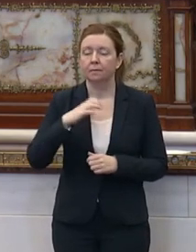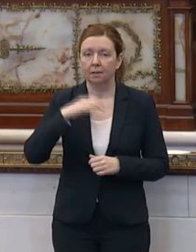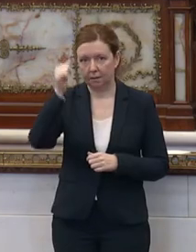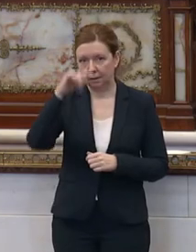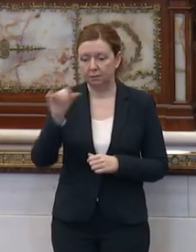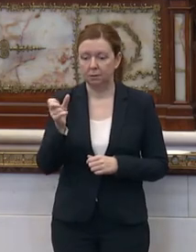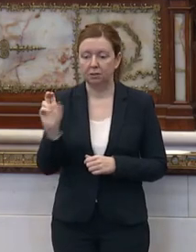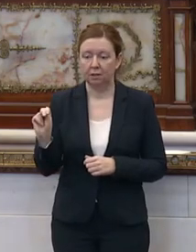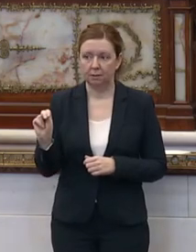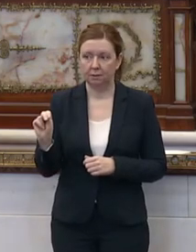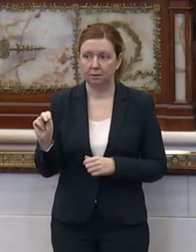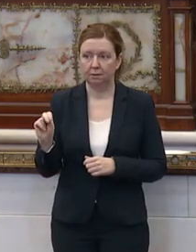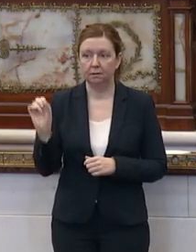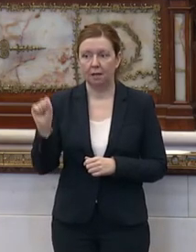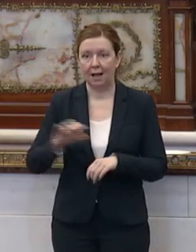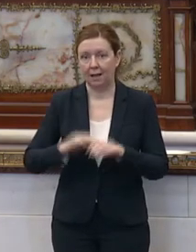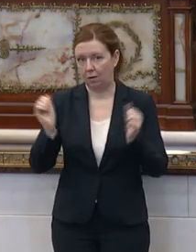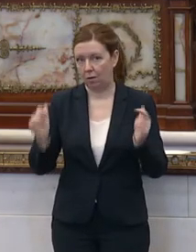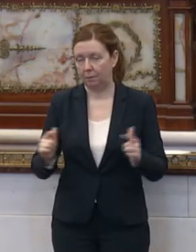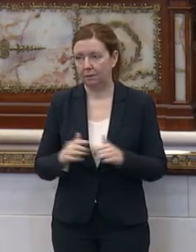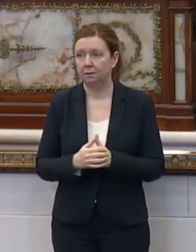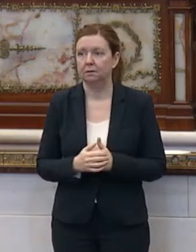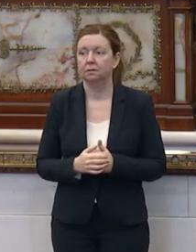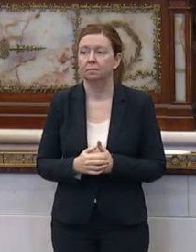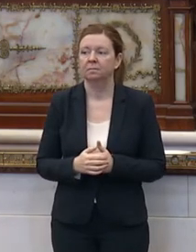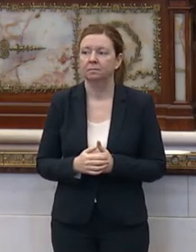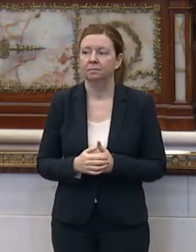Councilman Johnson. Aye on all bills.